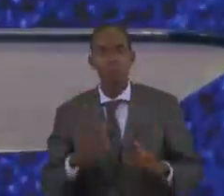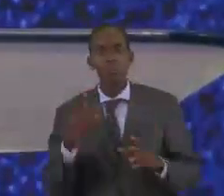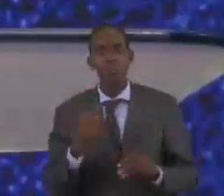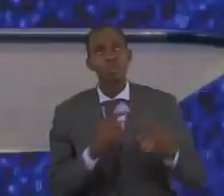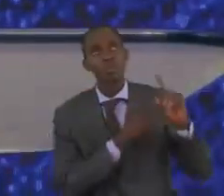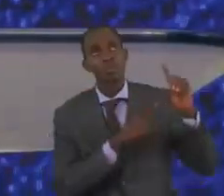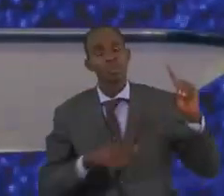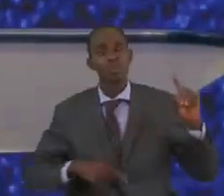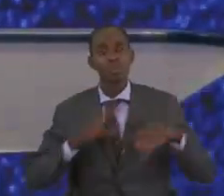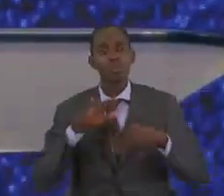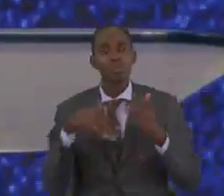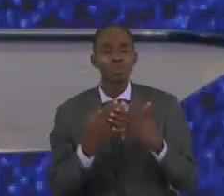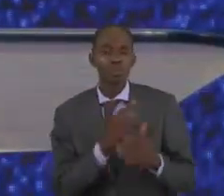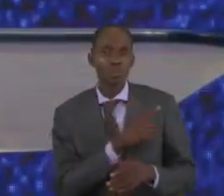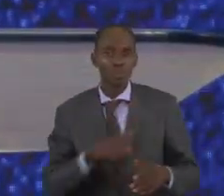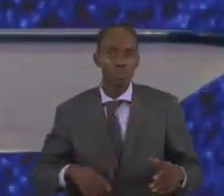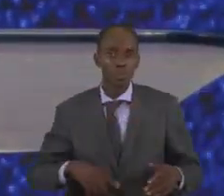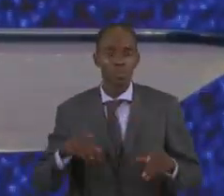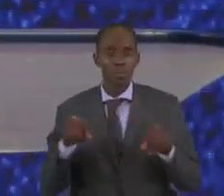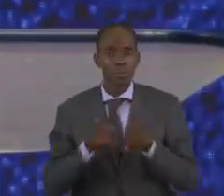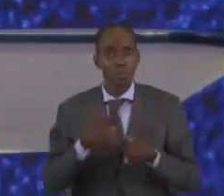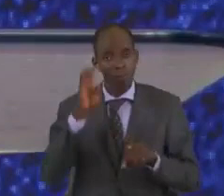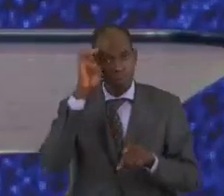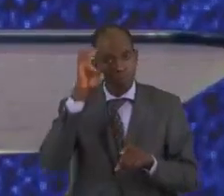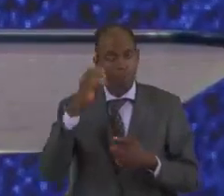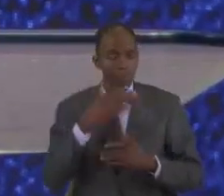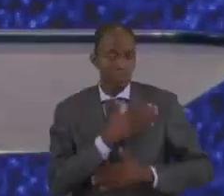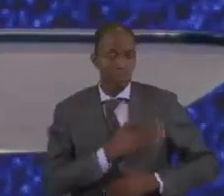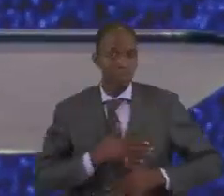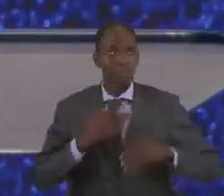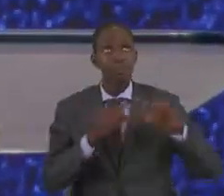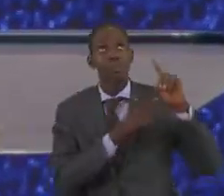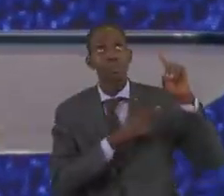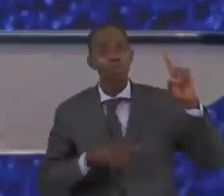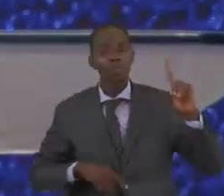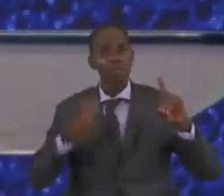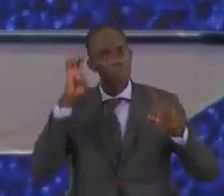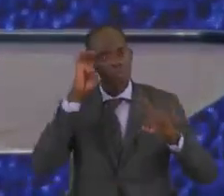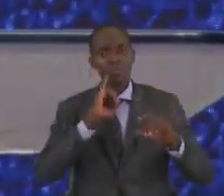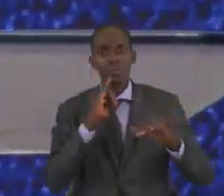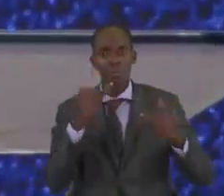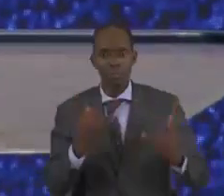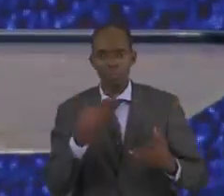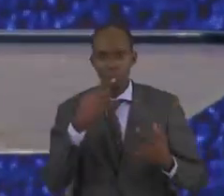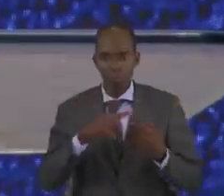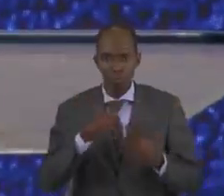of Lords, as he pleased the Lord, is giving us the word.